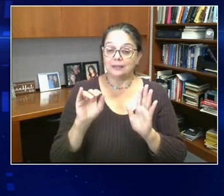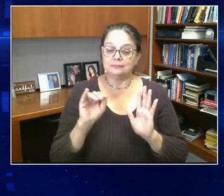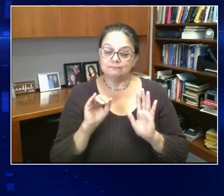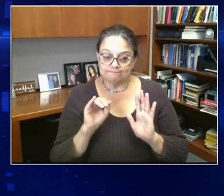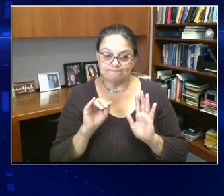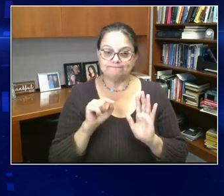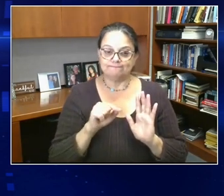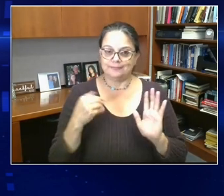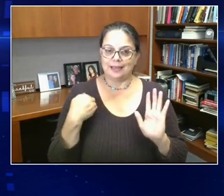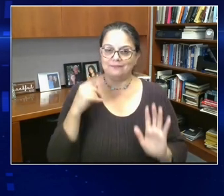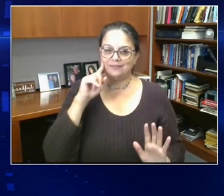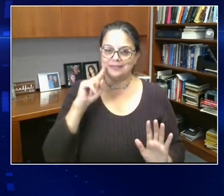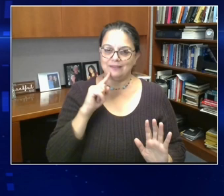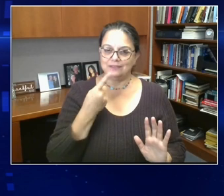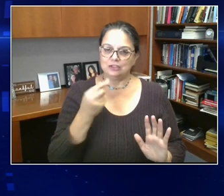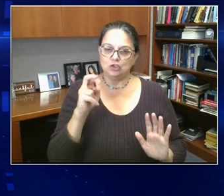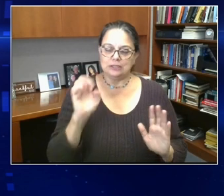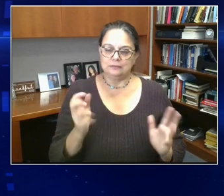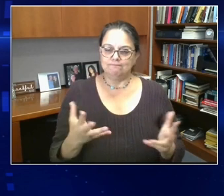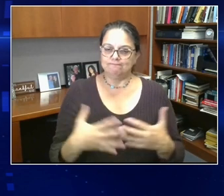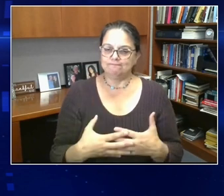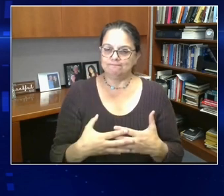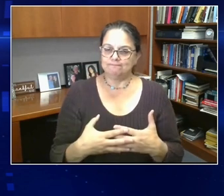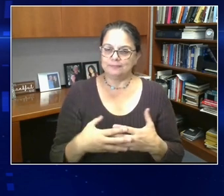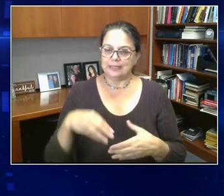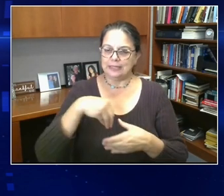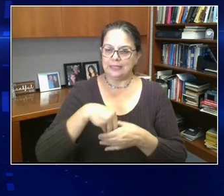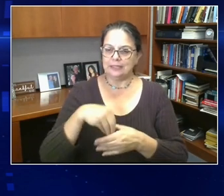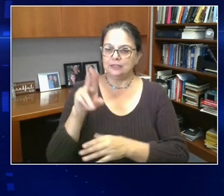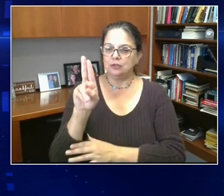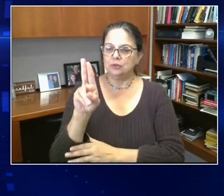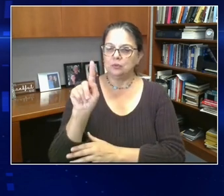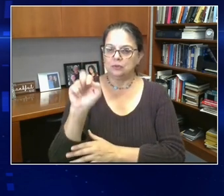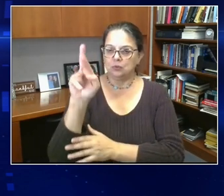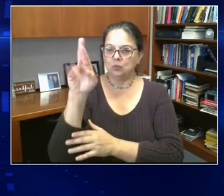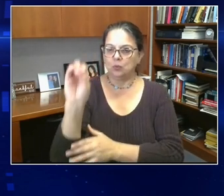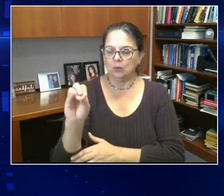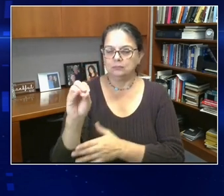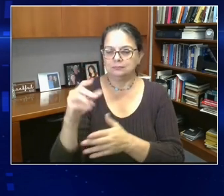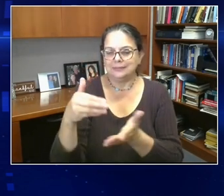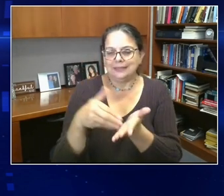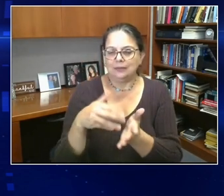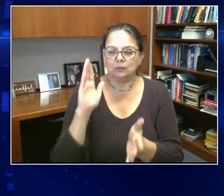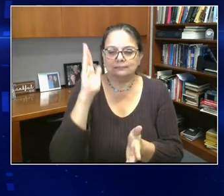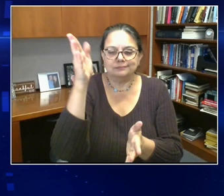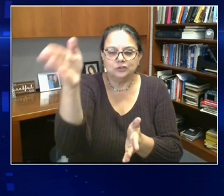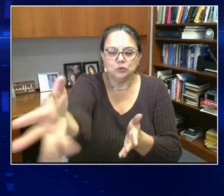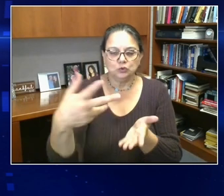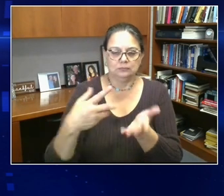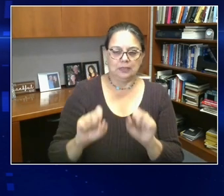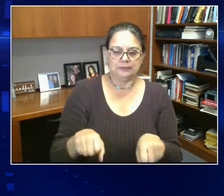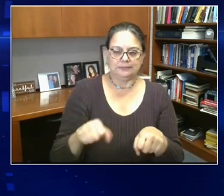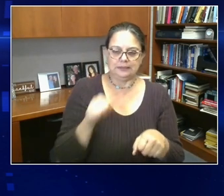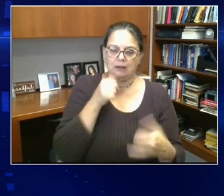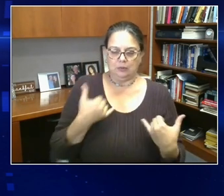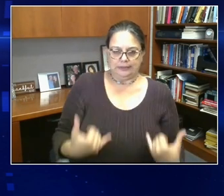They might not use any medical intervention, or they may discover while their child is still in